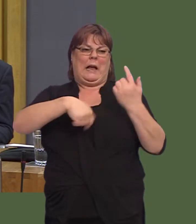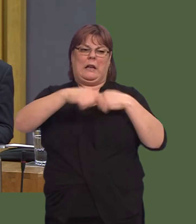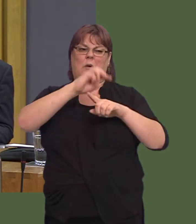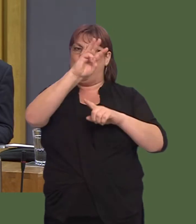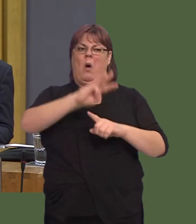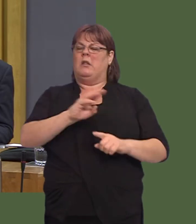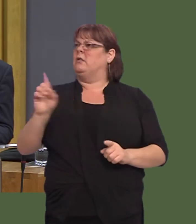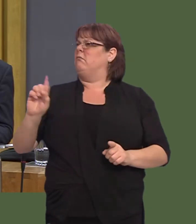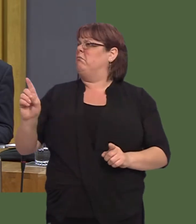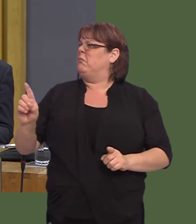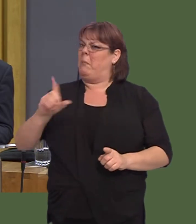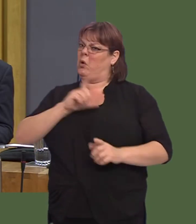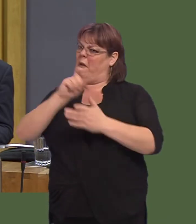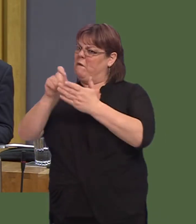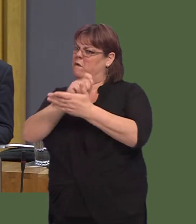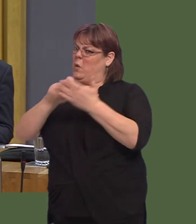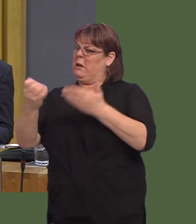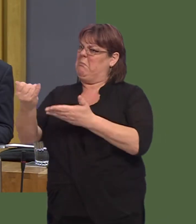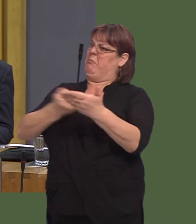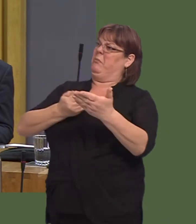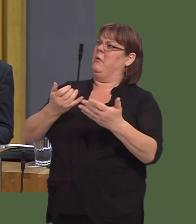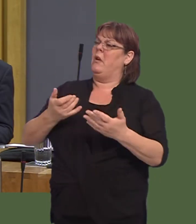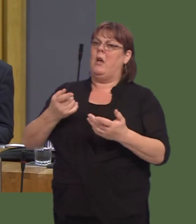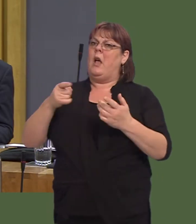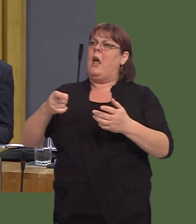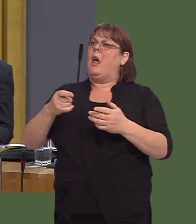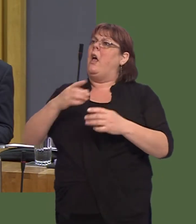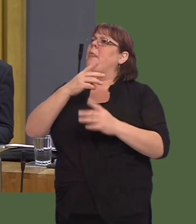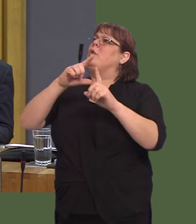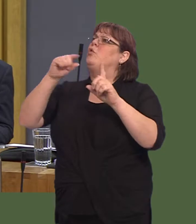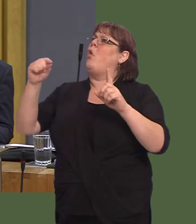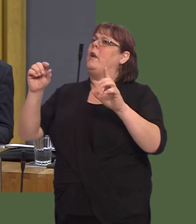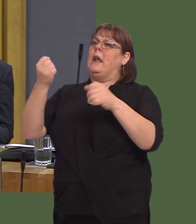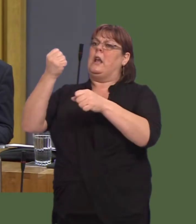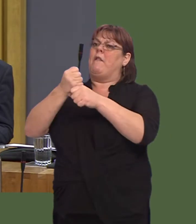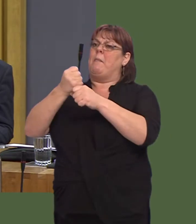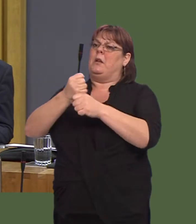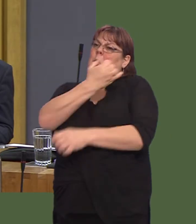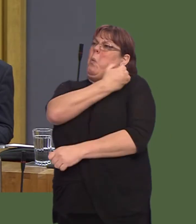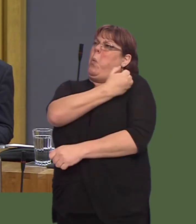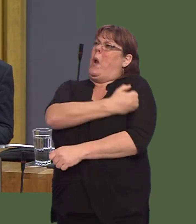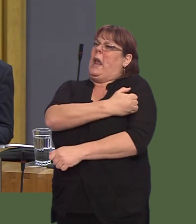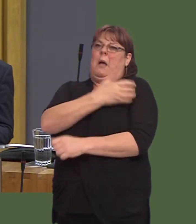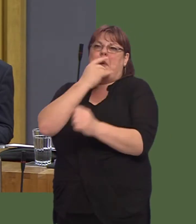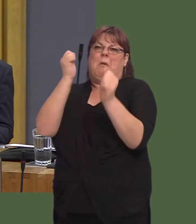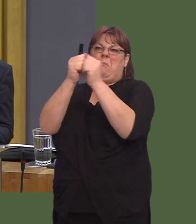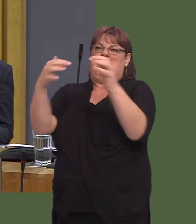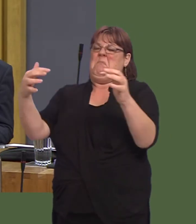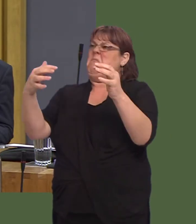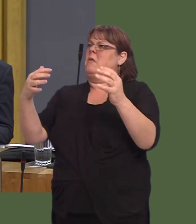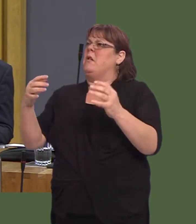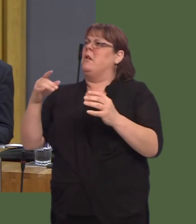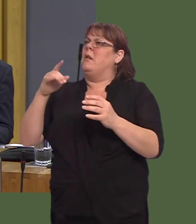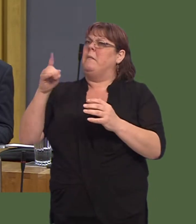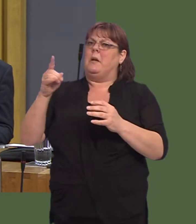Wales by the way that they vote. We're facing a weak and divided Tory government, but a consensus has been allowed to be